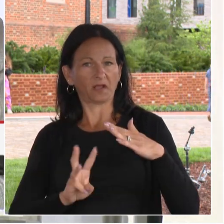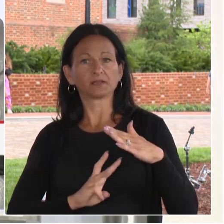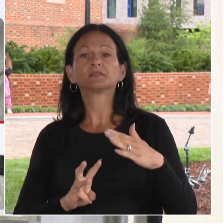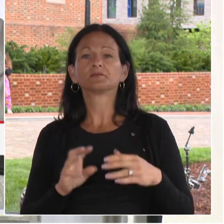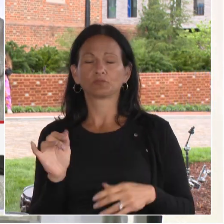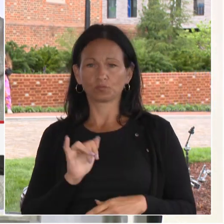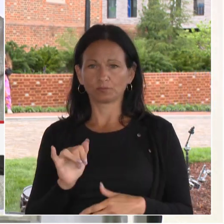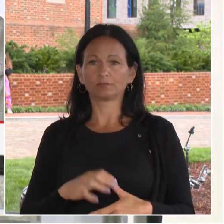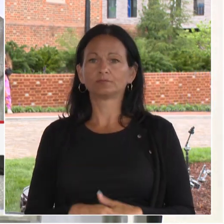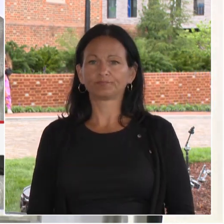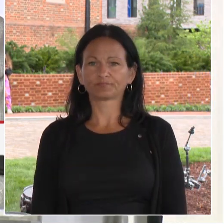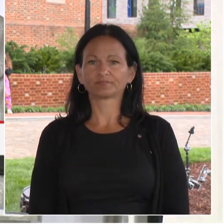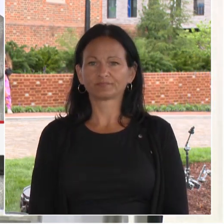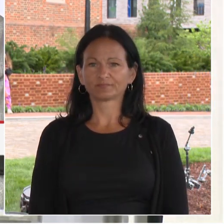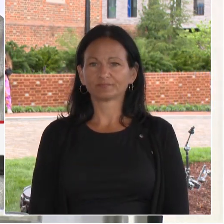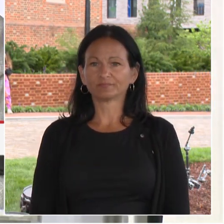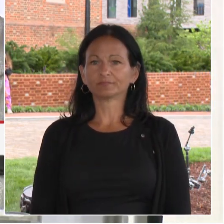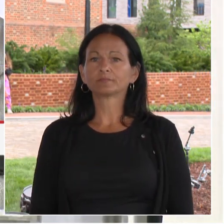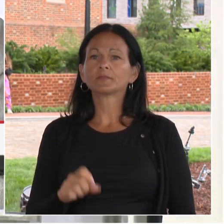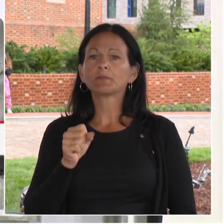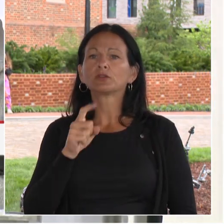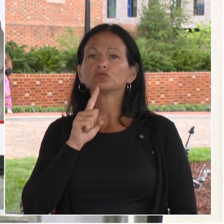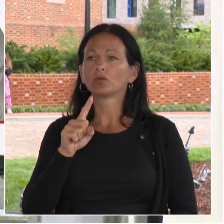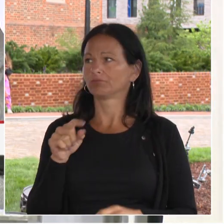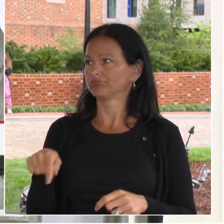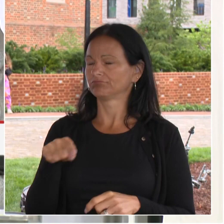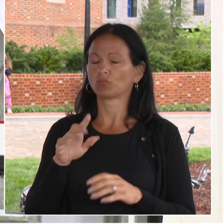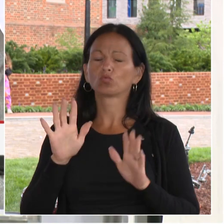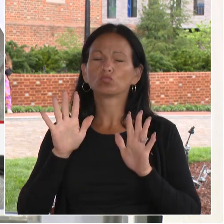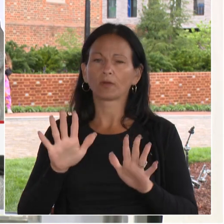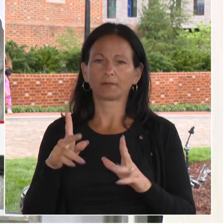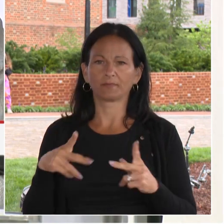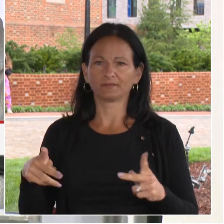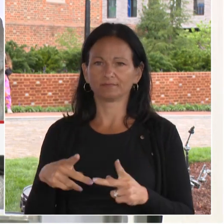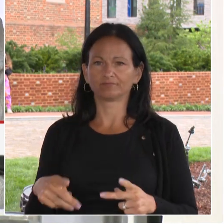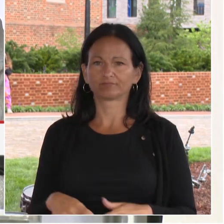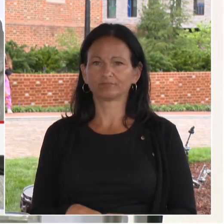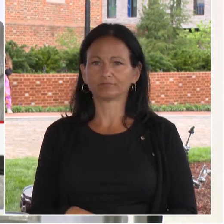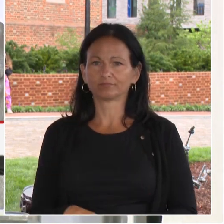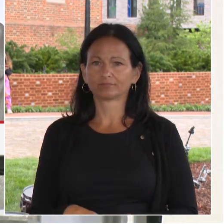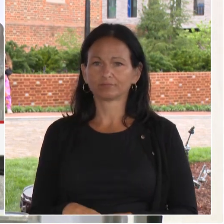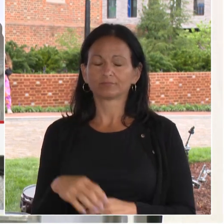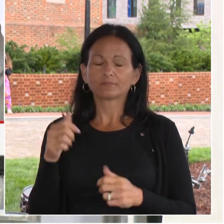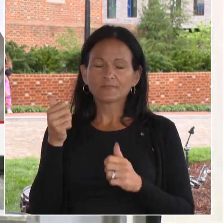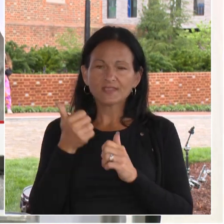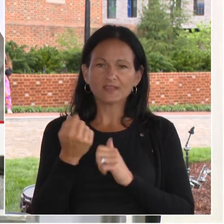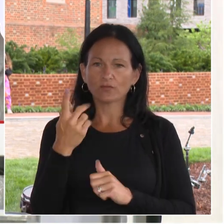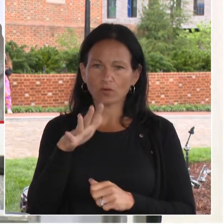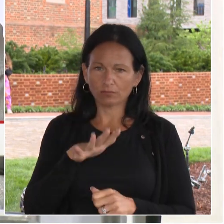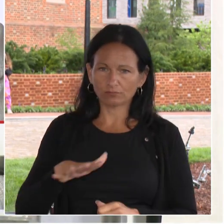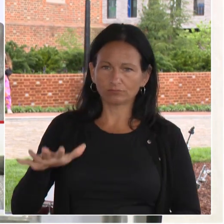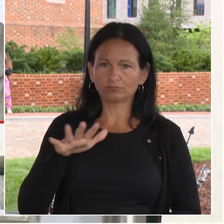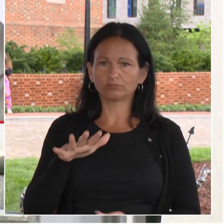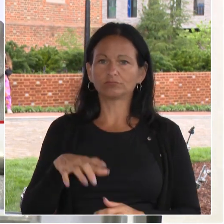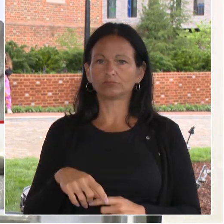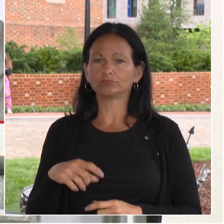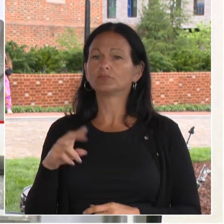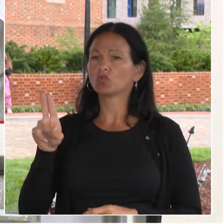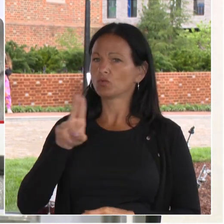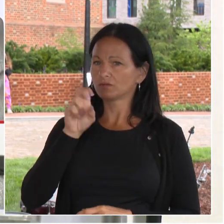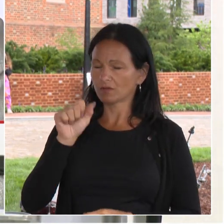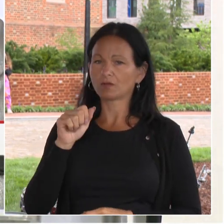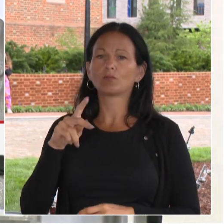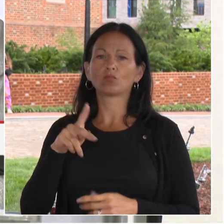this place and preserve this lawn. Everyone in roadside, through Mike Fullen, making sure the bills got